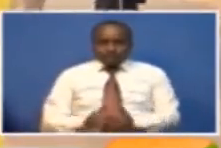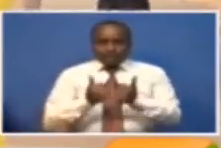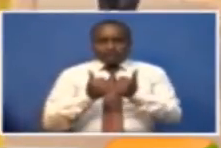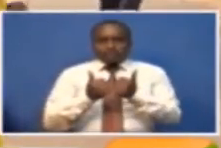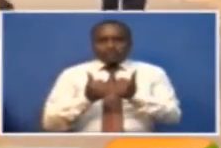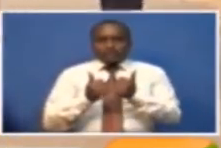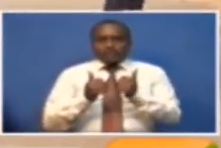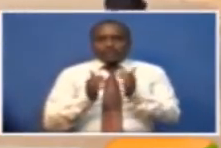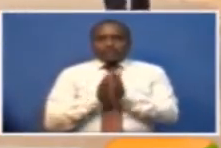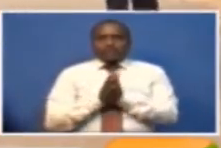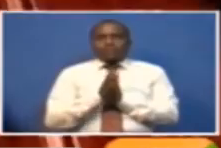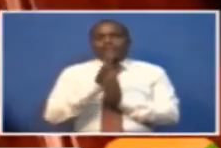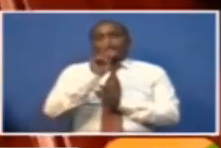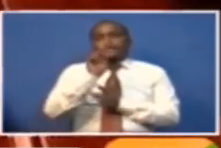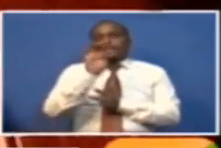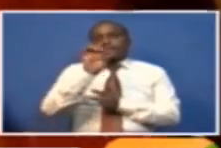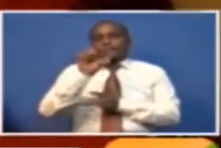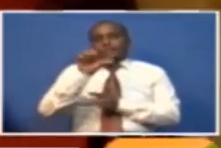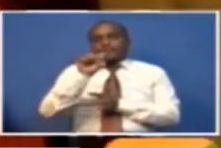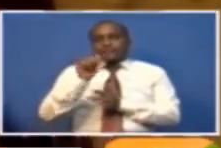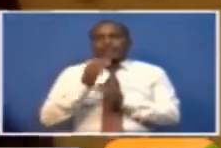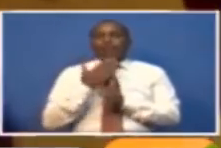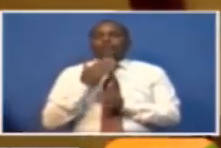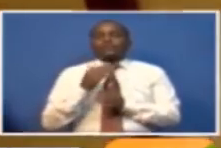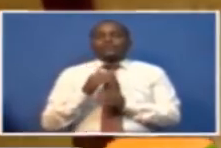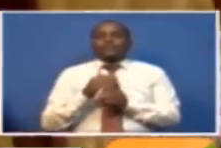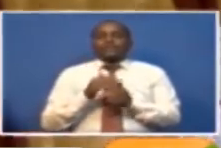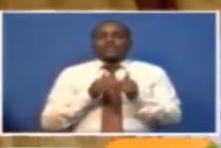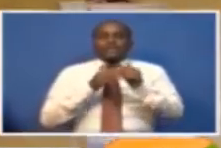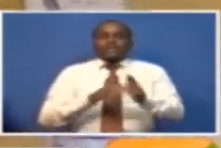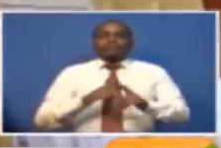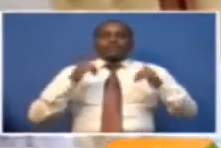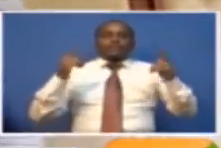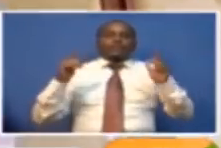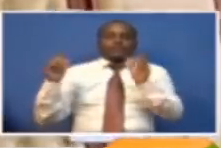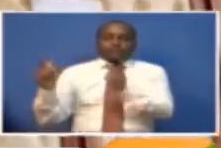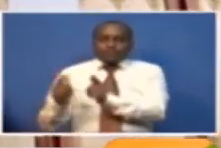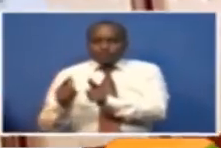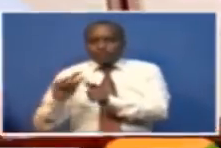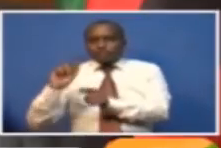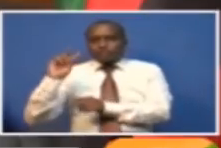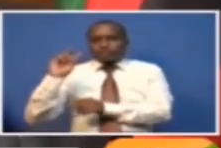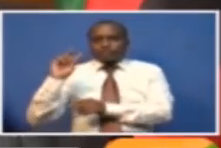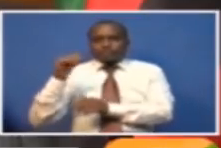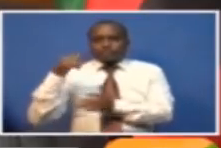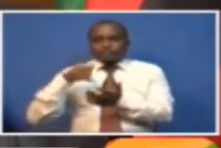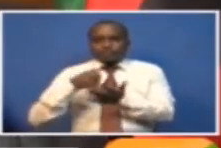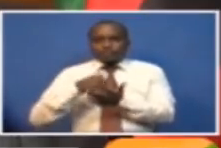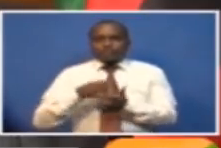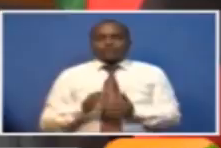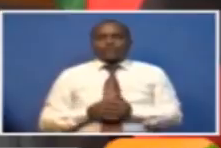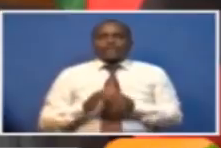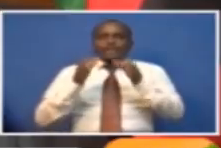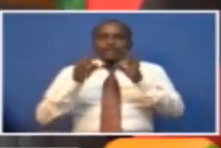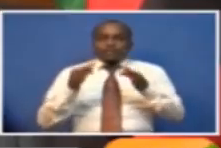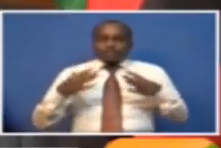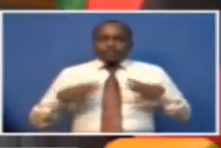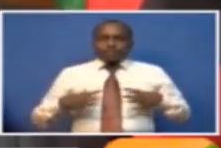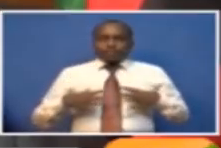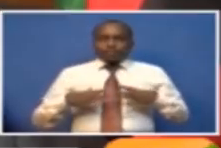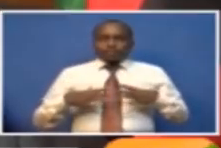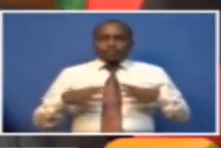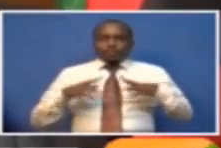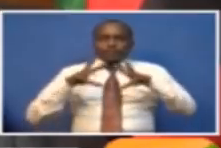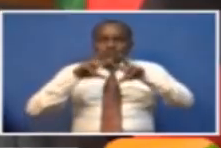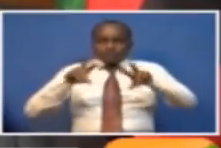Kanini Kega akitaka Duale na Mbadi wawe wa kwanza kumulikwa. And if there are people to be investigated outside